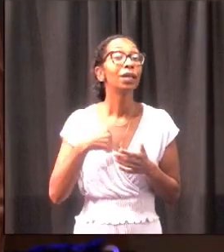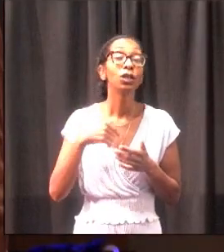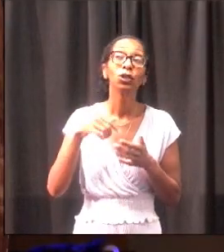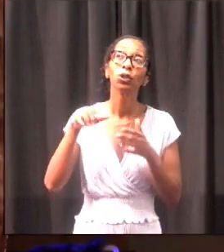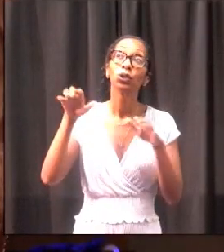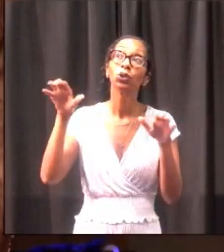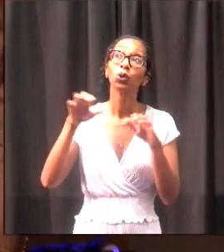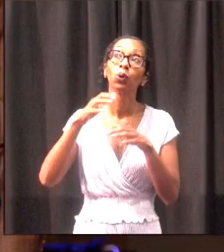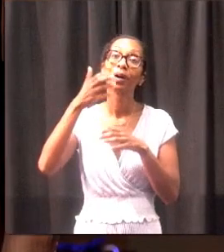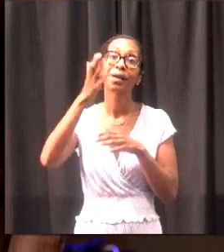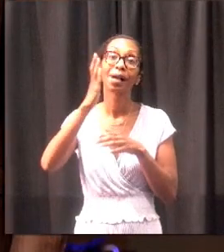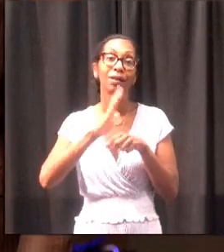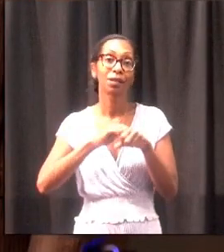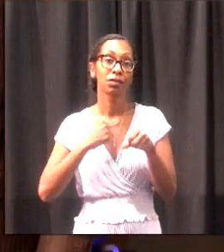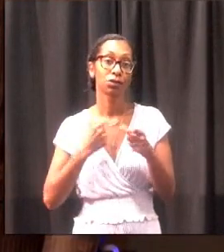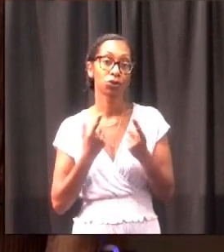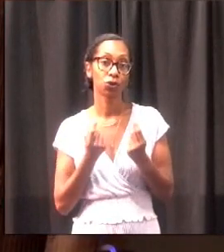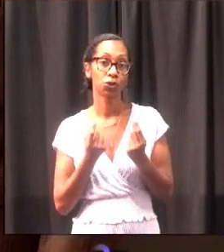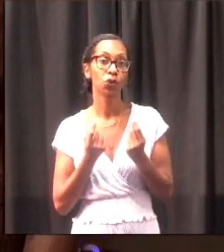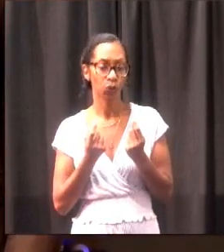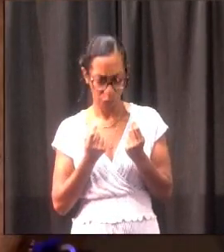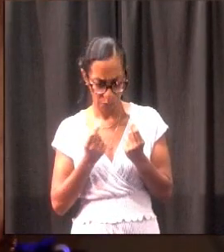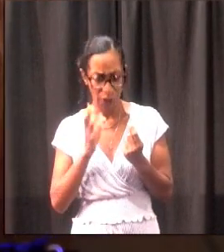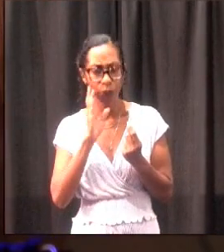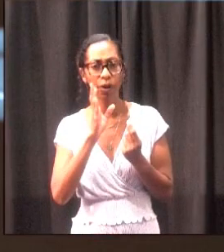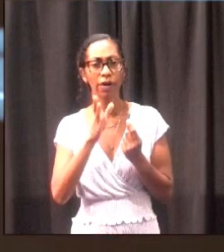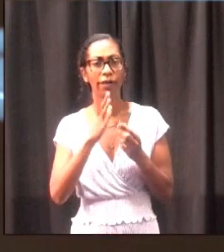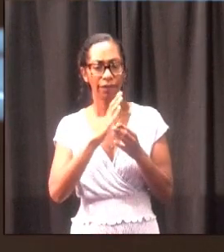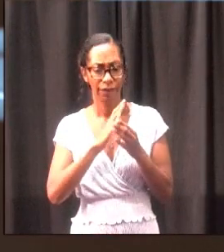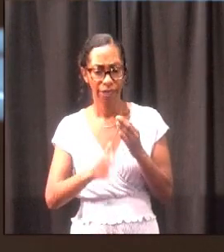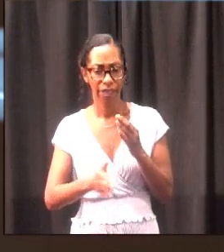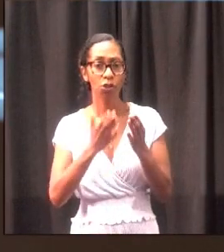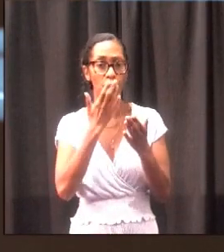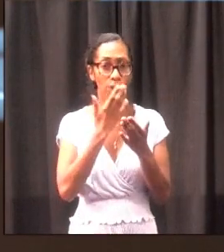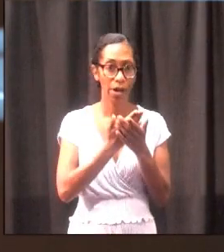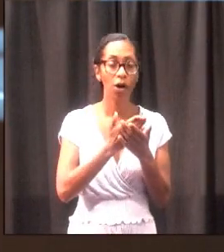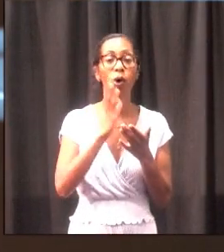do, we will not only finish well, we'll finish strong.